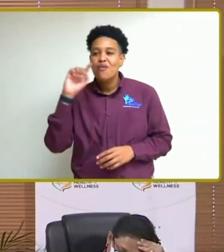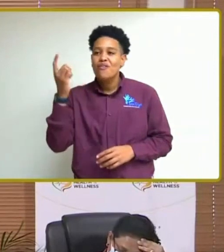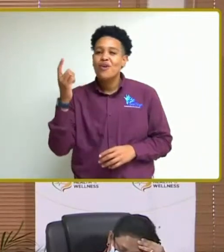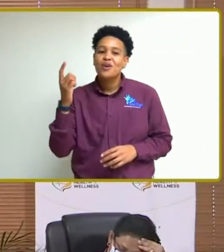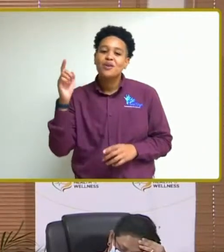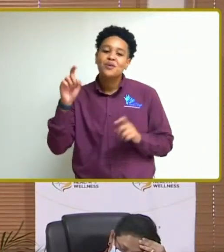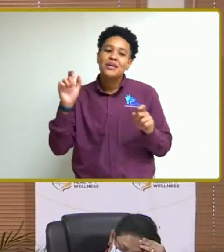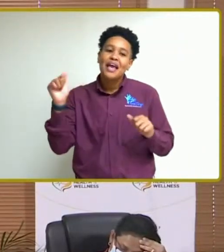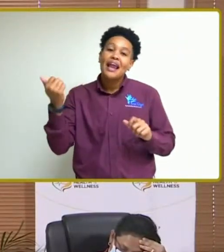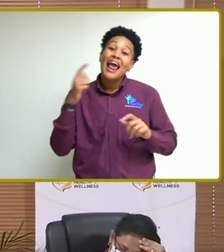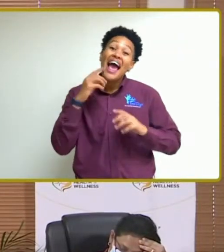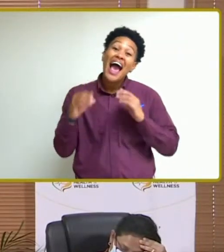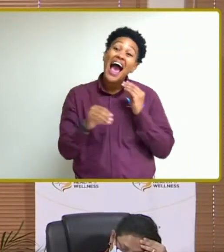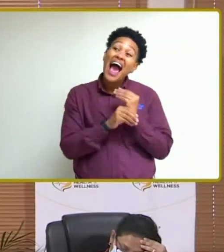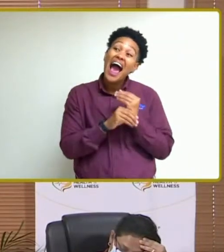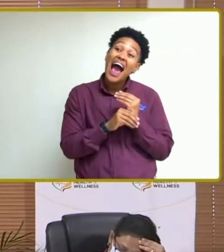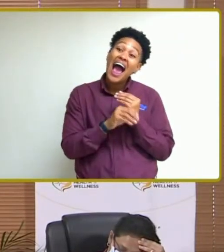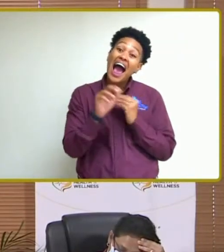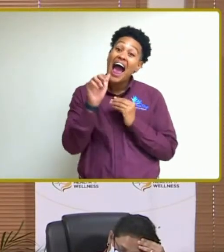adverse reactions of the